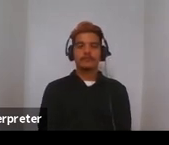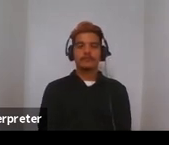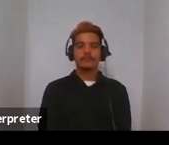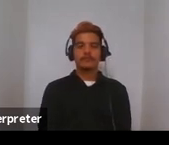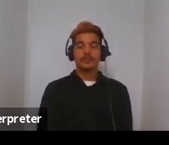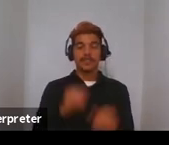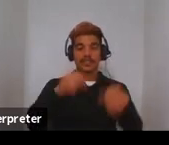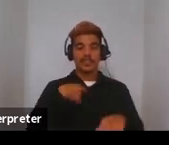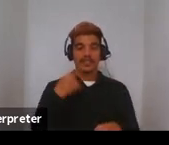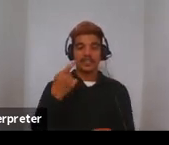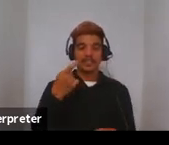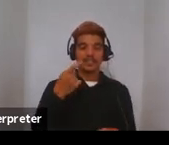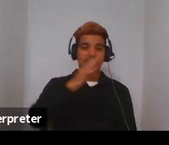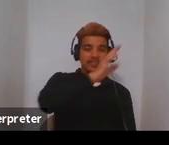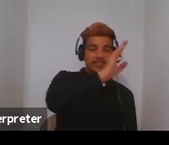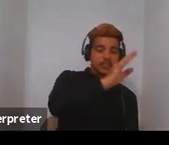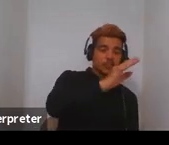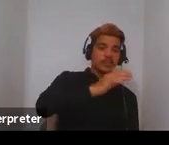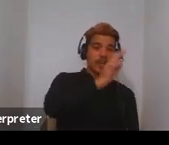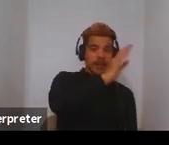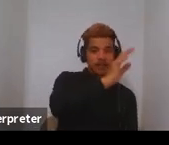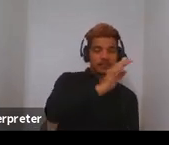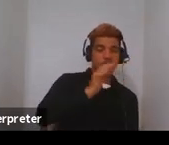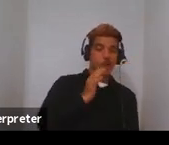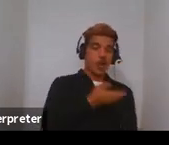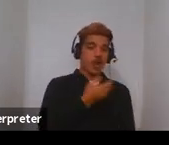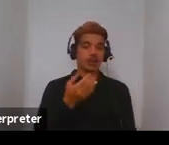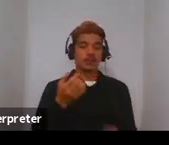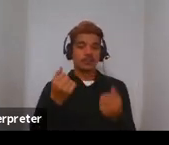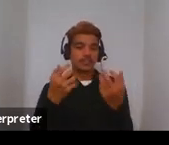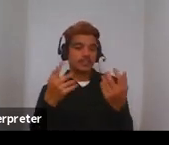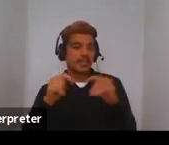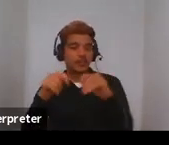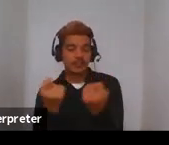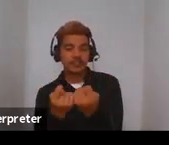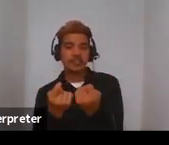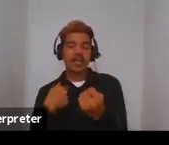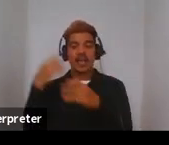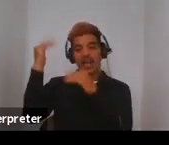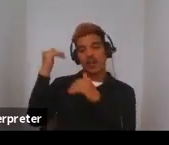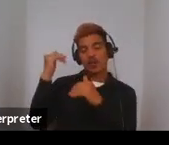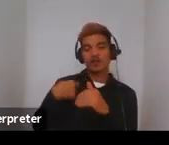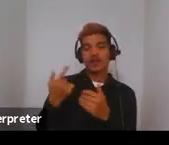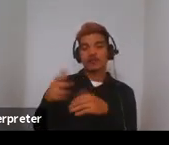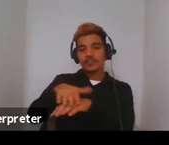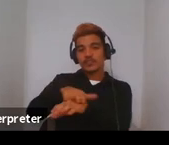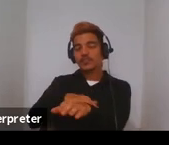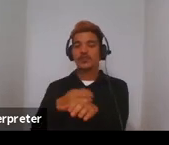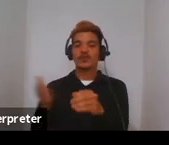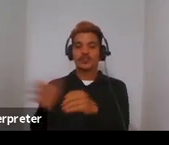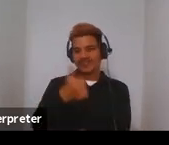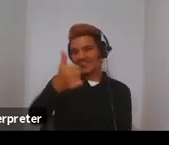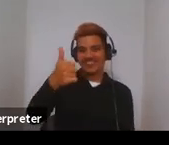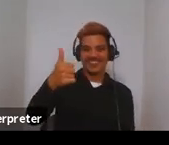And can I just give a shout out to our sign language team? I hope I went slow enough.